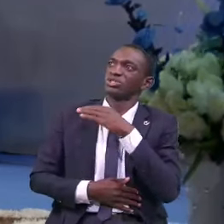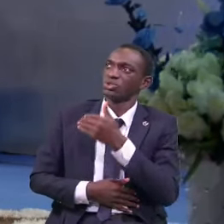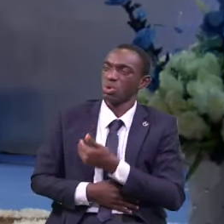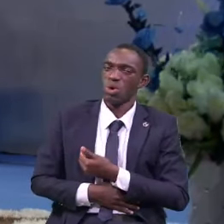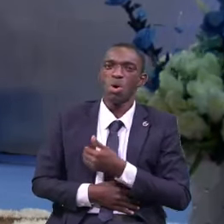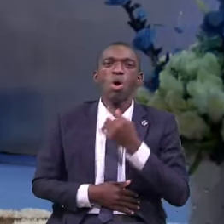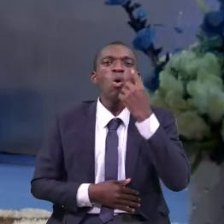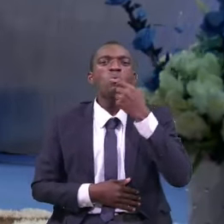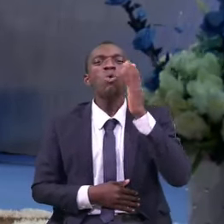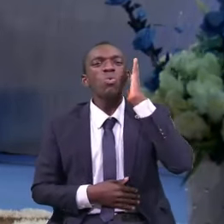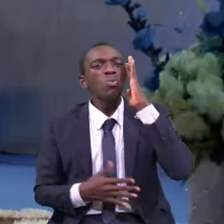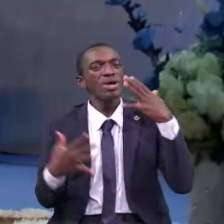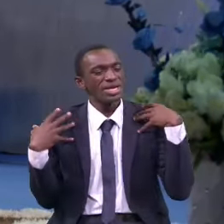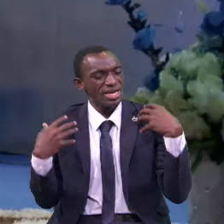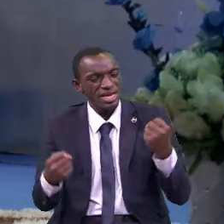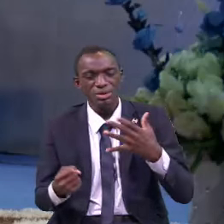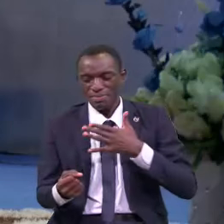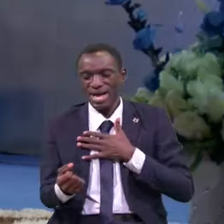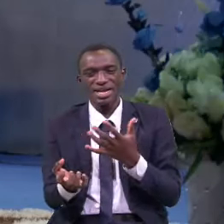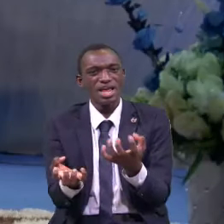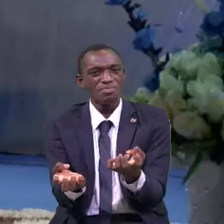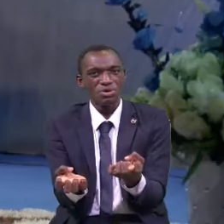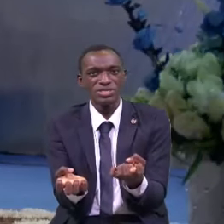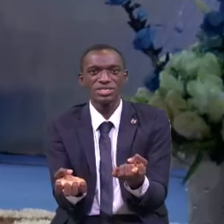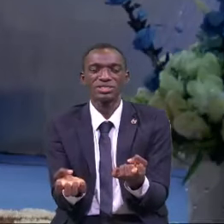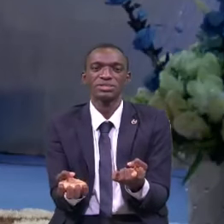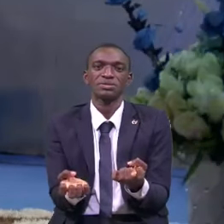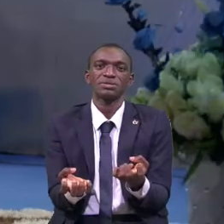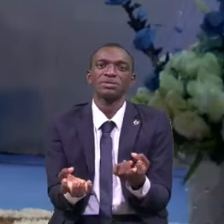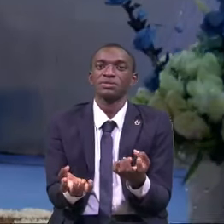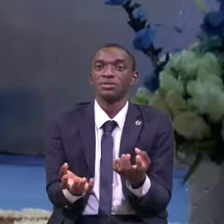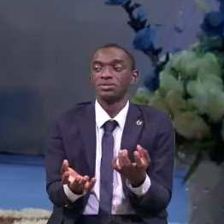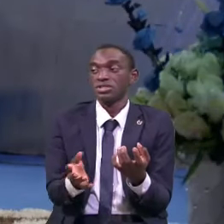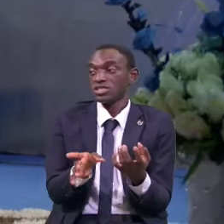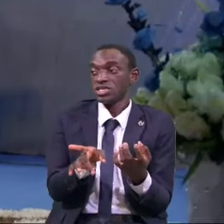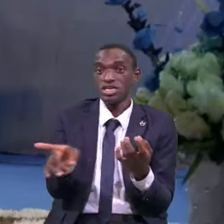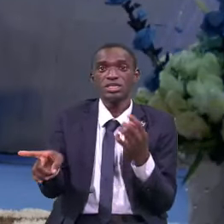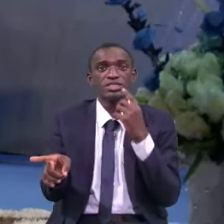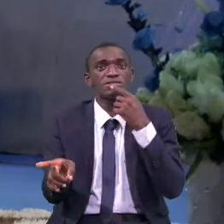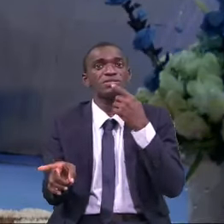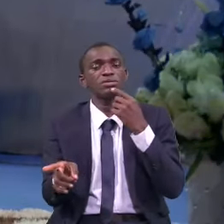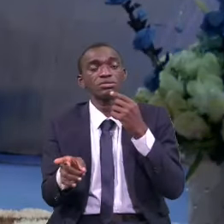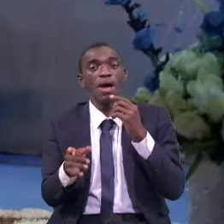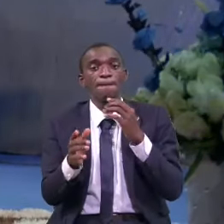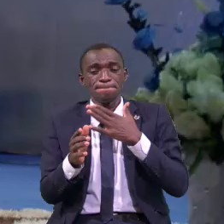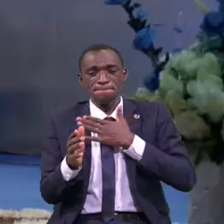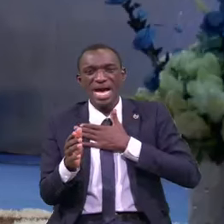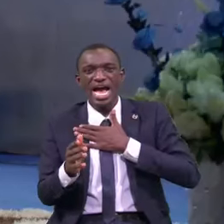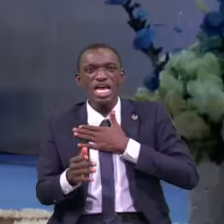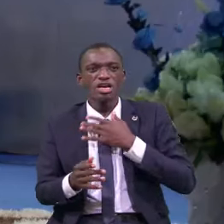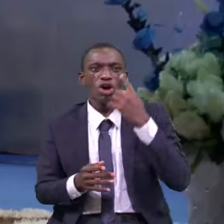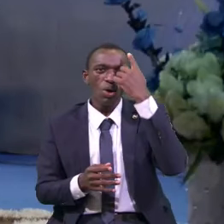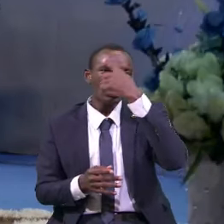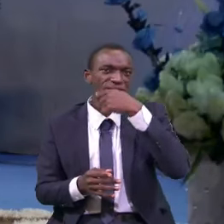will heal my leprosy? And then he said, and my countenance changed in